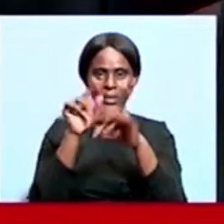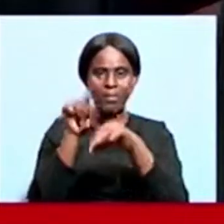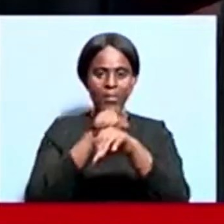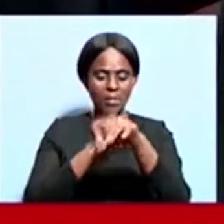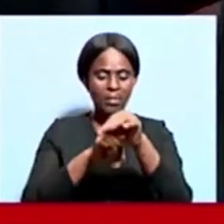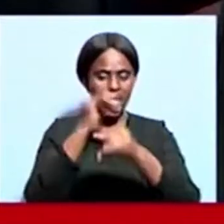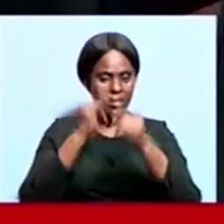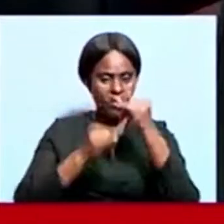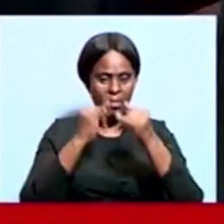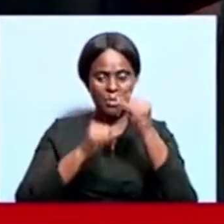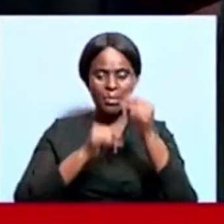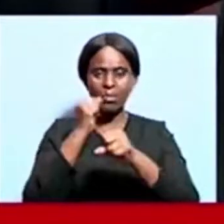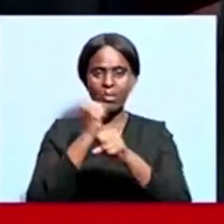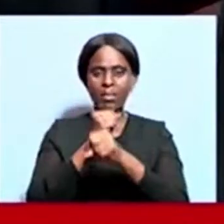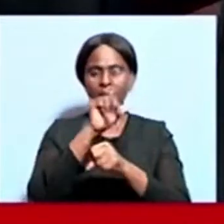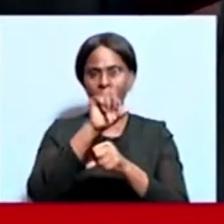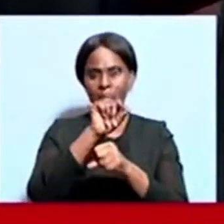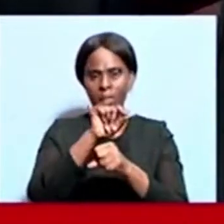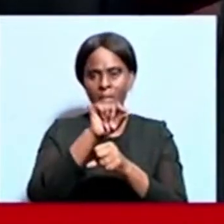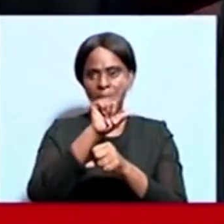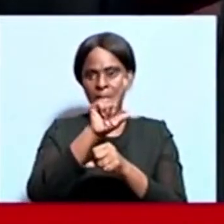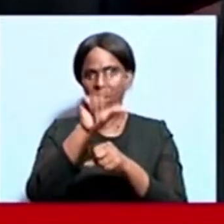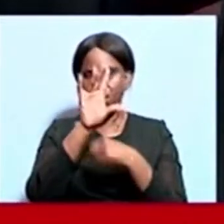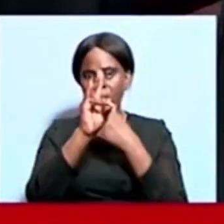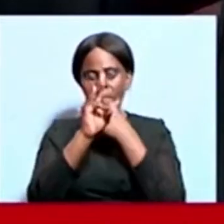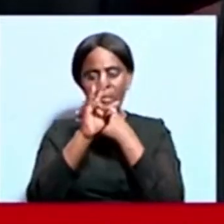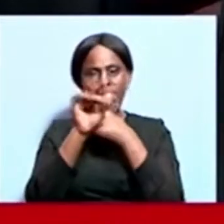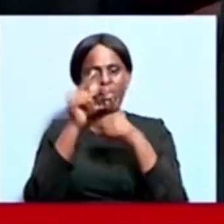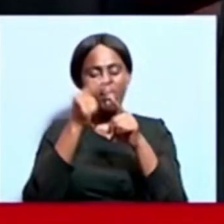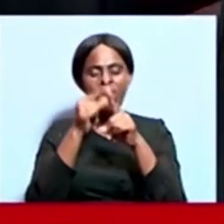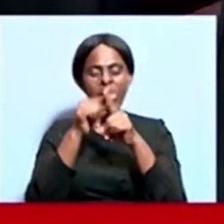the end of the year, 27 December